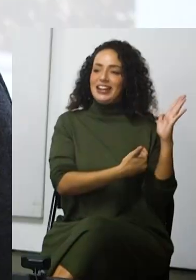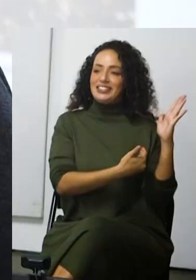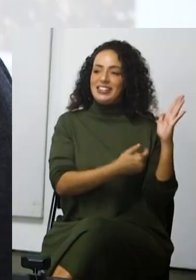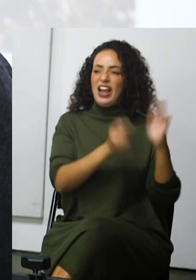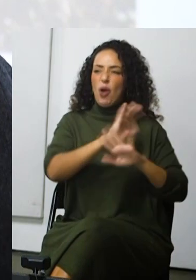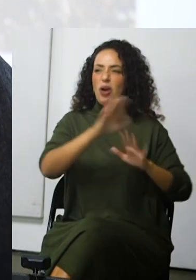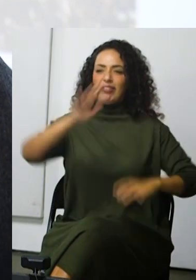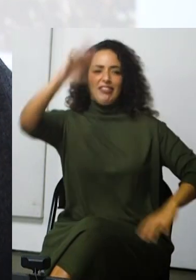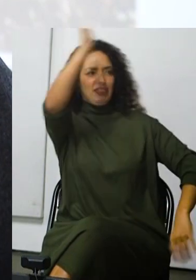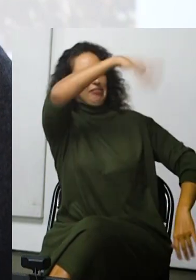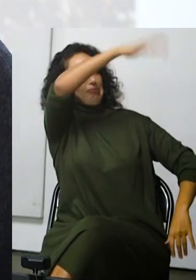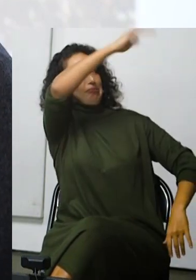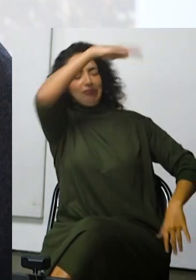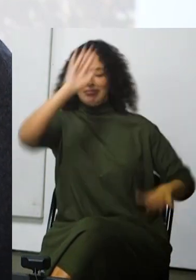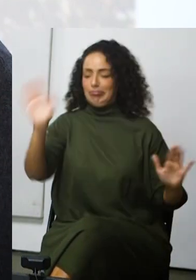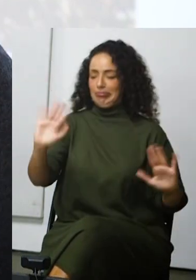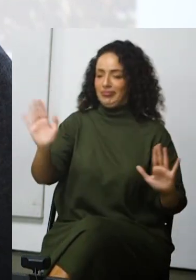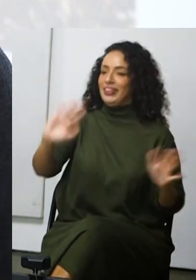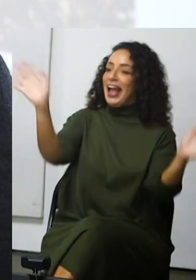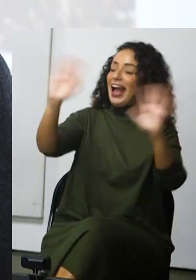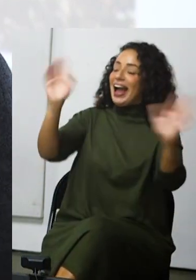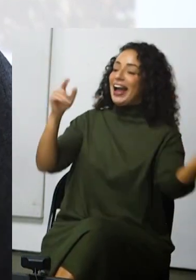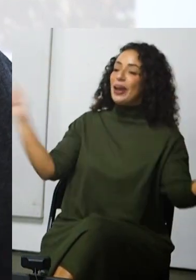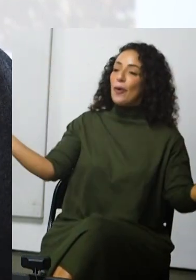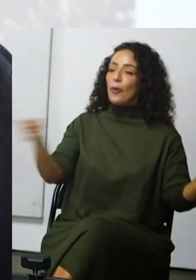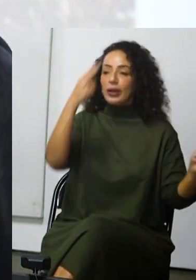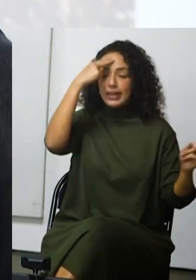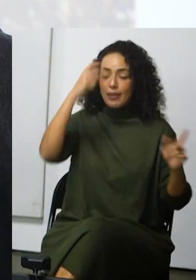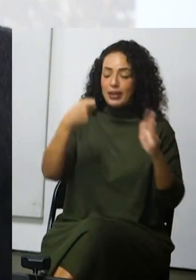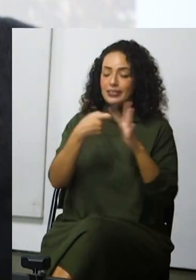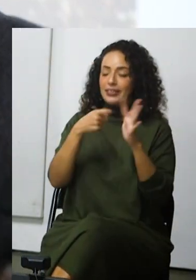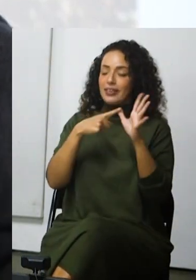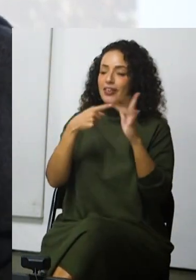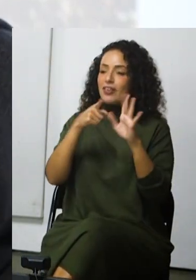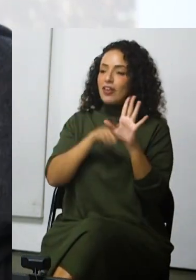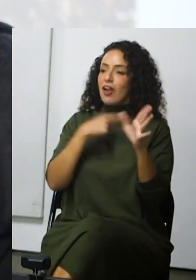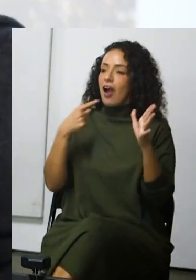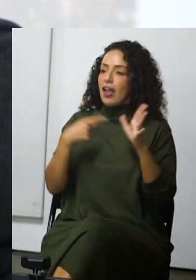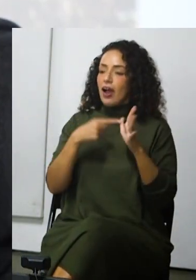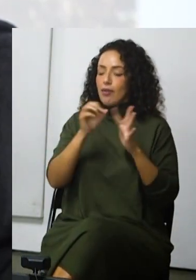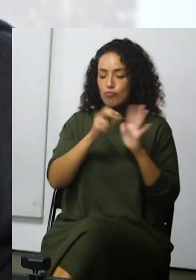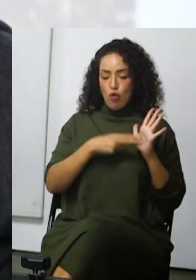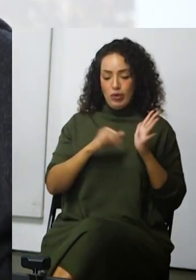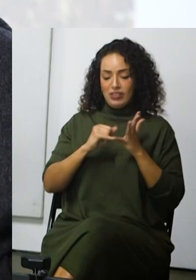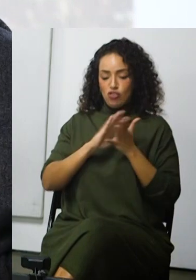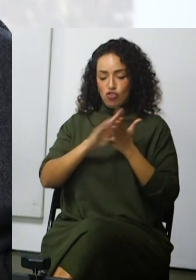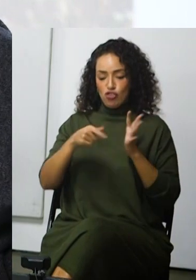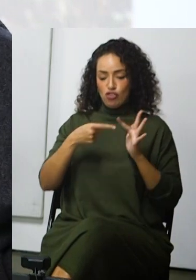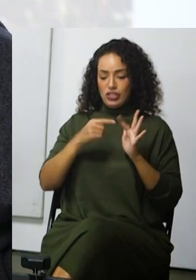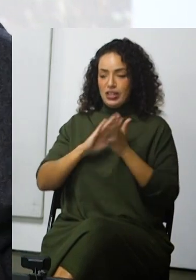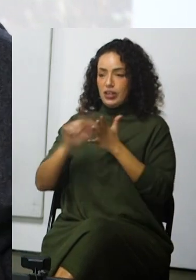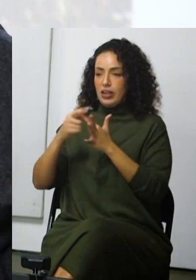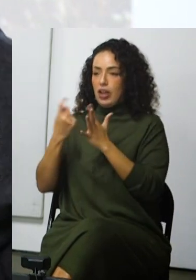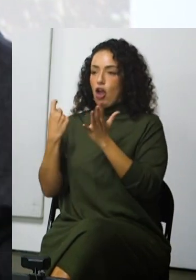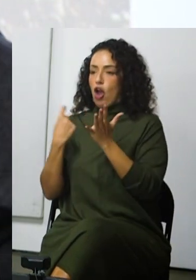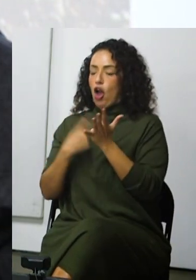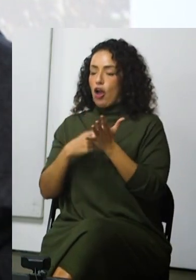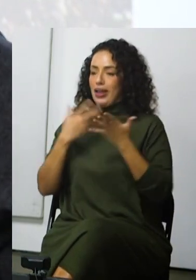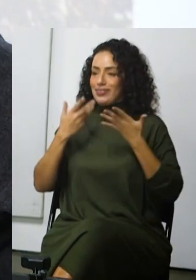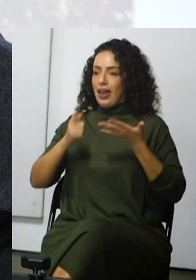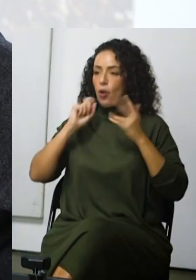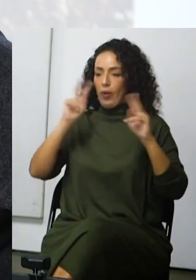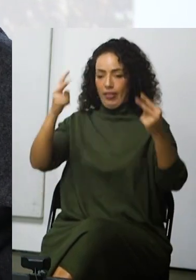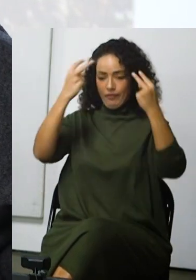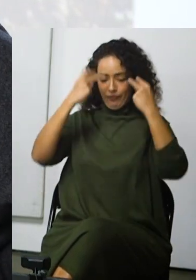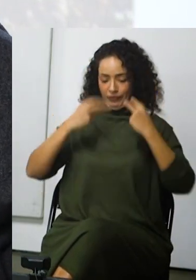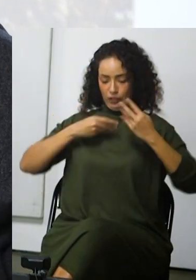you. Cool. Hi, everyone. My name's Kaya Wairia. My pronouns are she, her. And to give a visual description, I'm